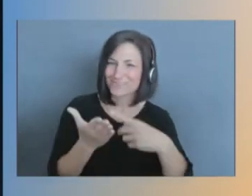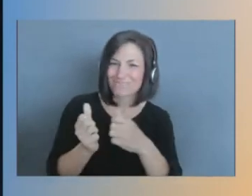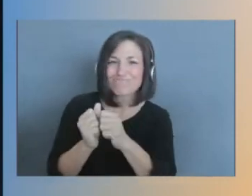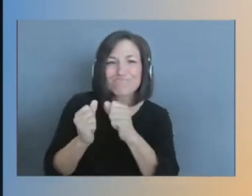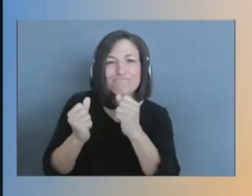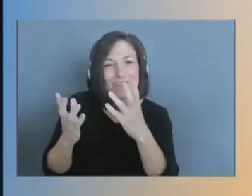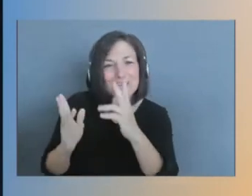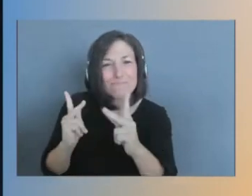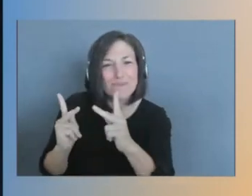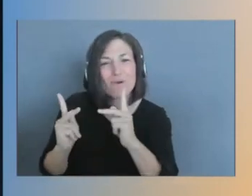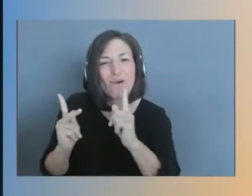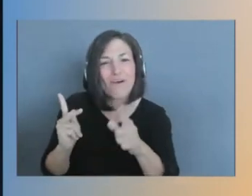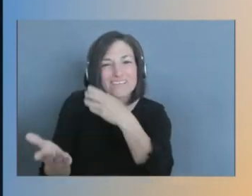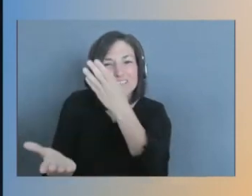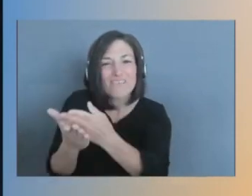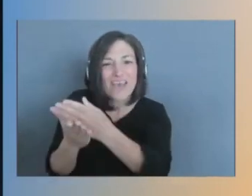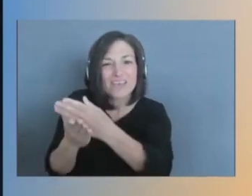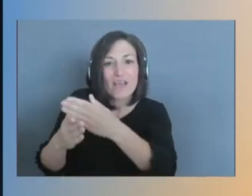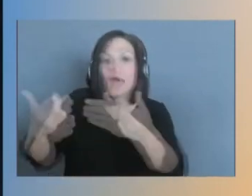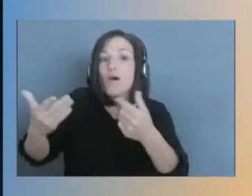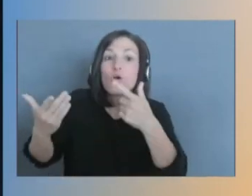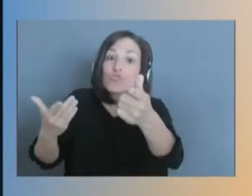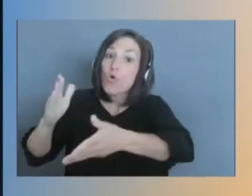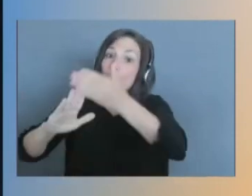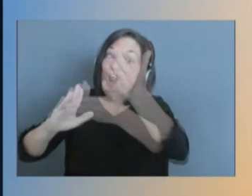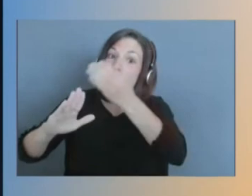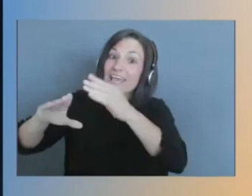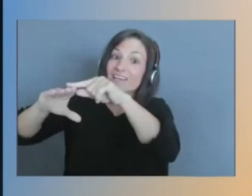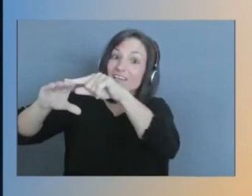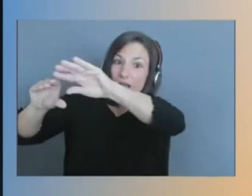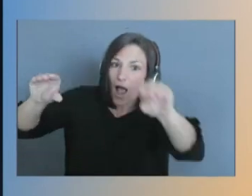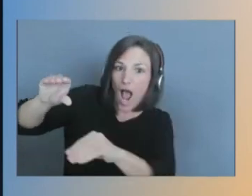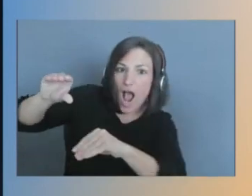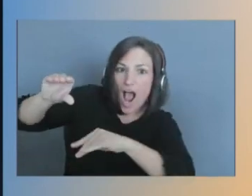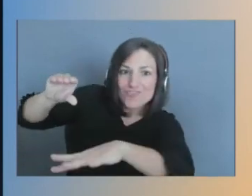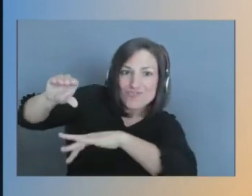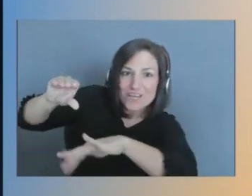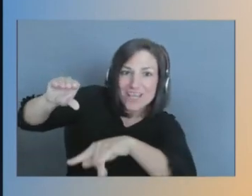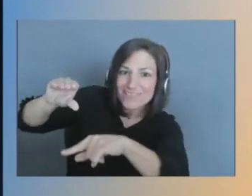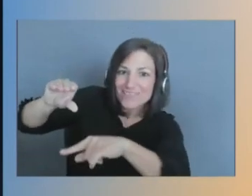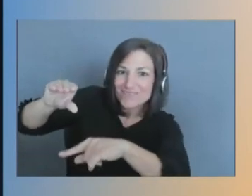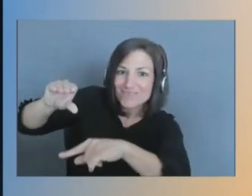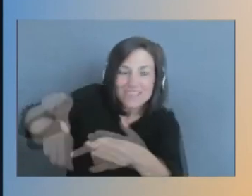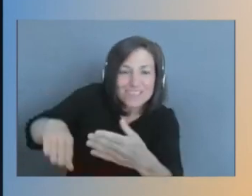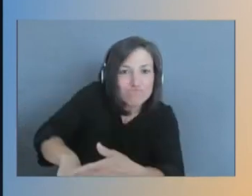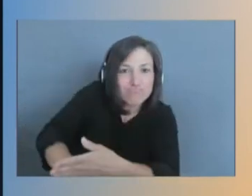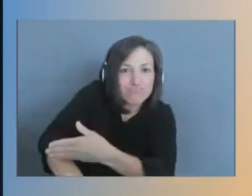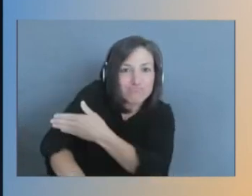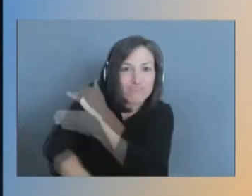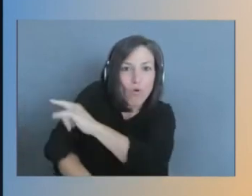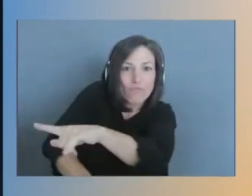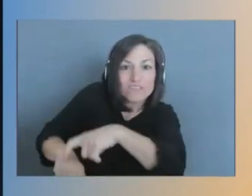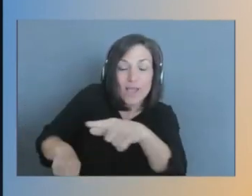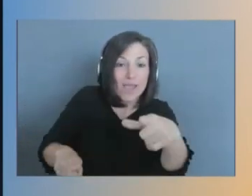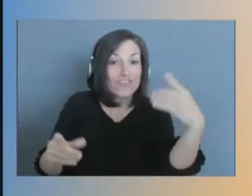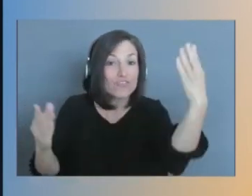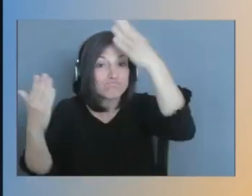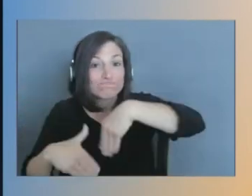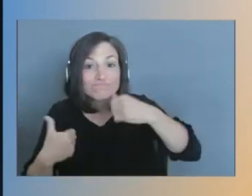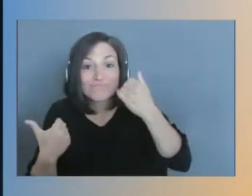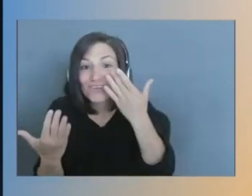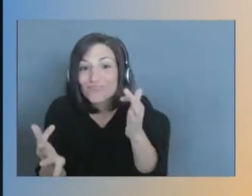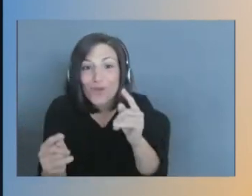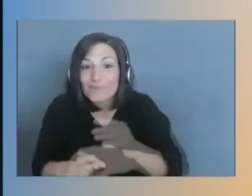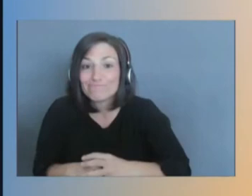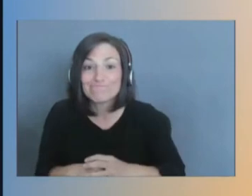what's underneath what you run, it's getting better all the time without any effort whatsoever or awareness on your part. And none